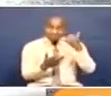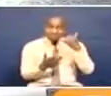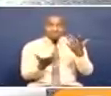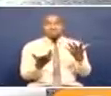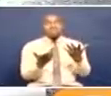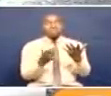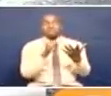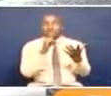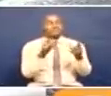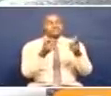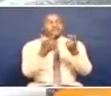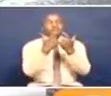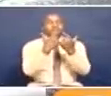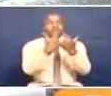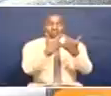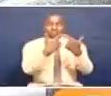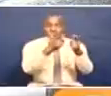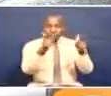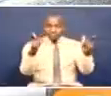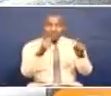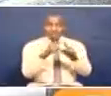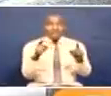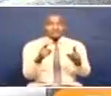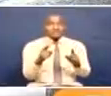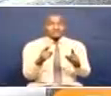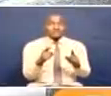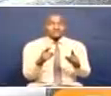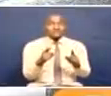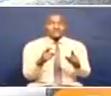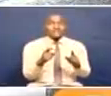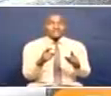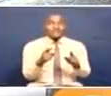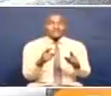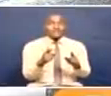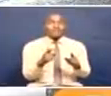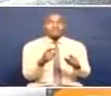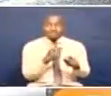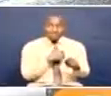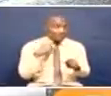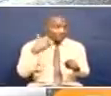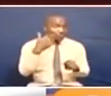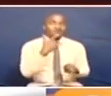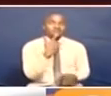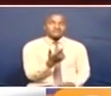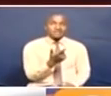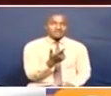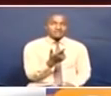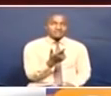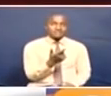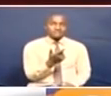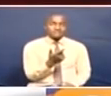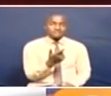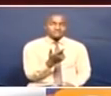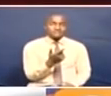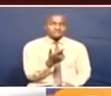conferences. No. But no, Jeff. Even the constitutional structure will not allow you to do it. I keep saying this. And this